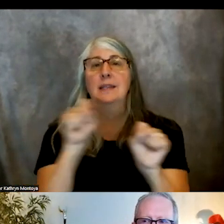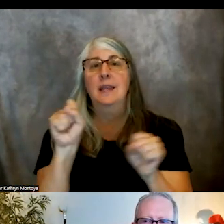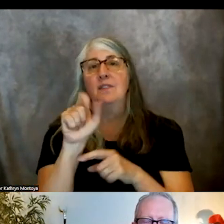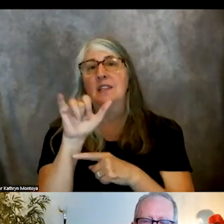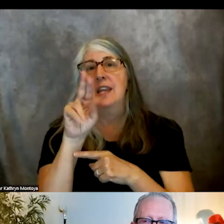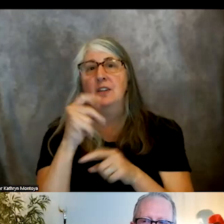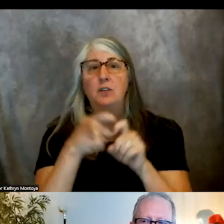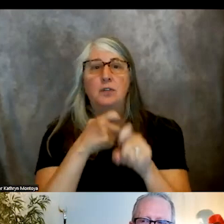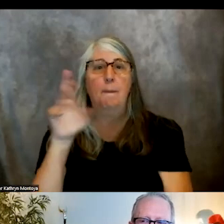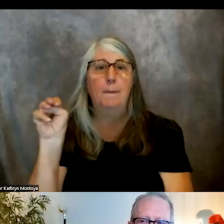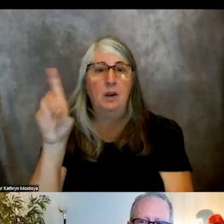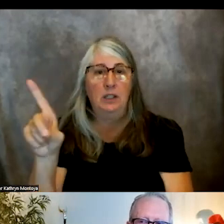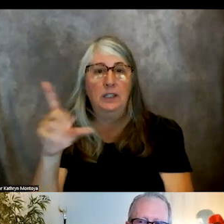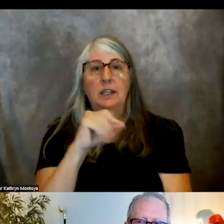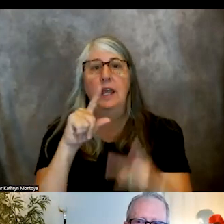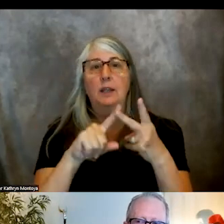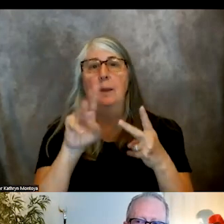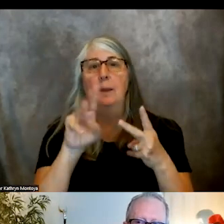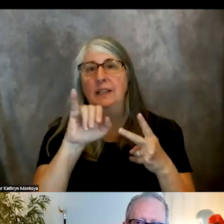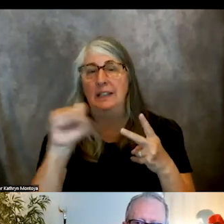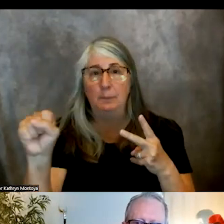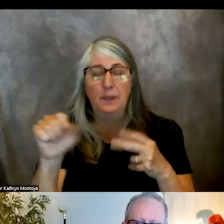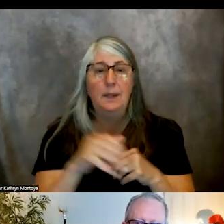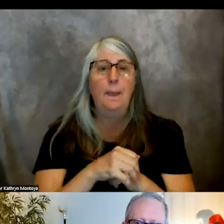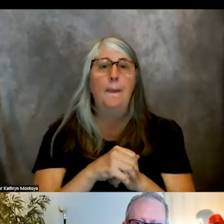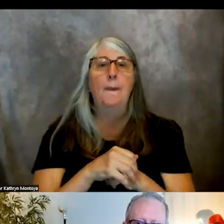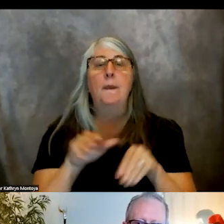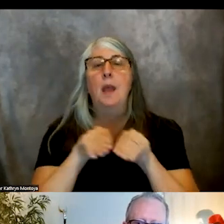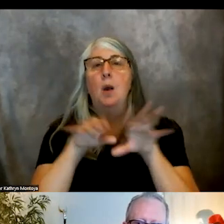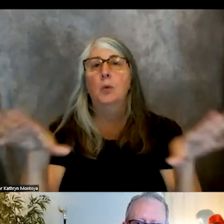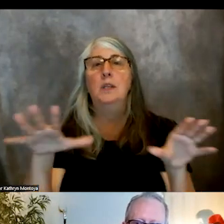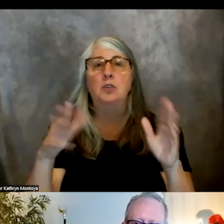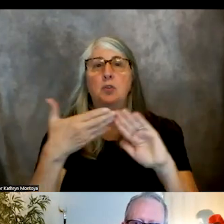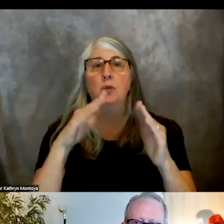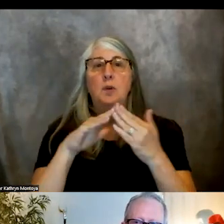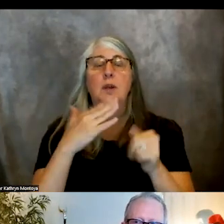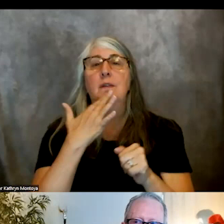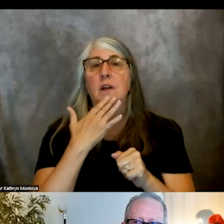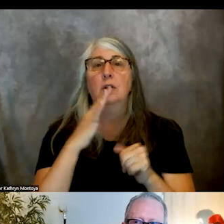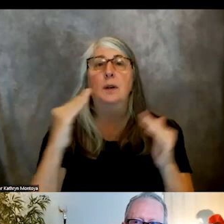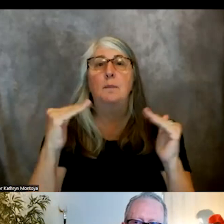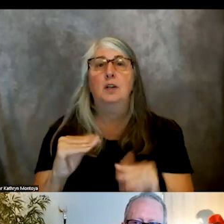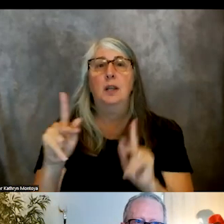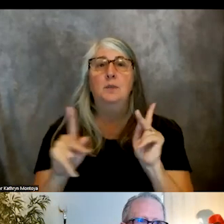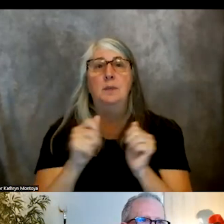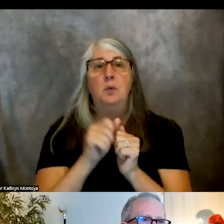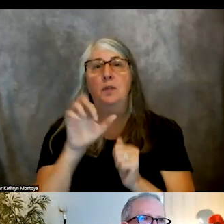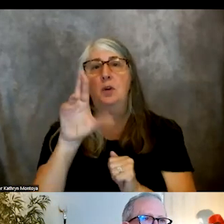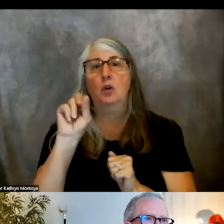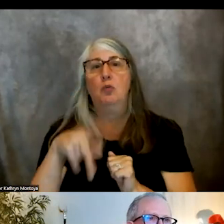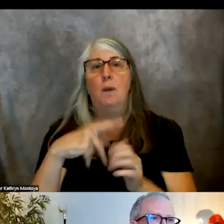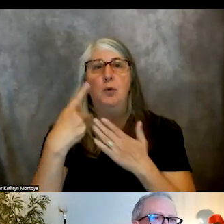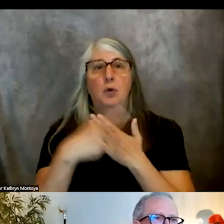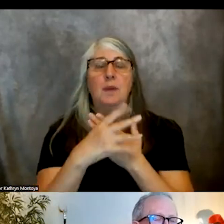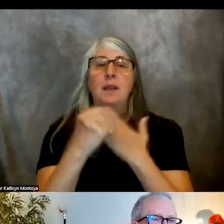Maryland and from Mississippi, outreach to communities of color and marginalized people with the CROP program. And thanks